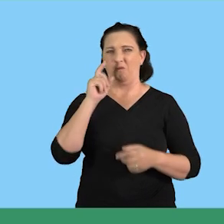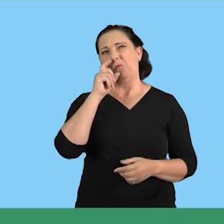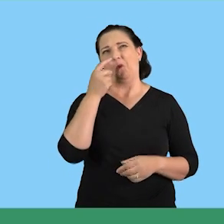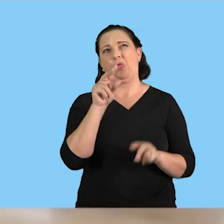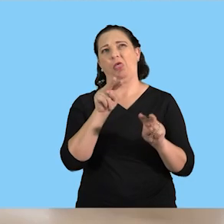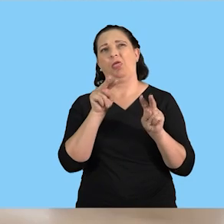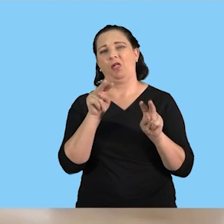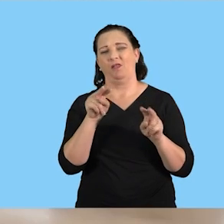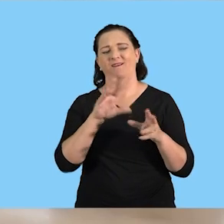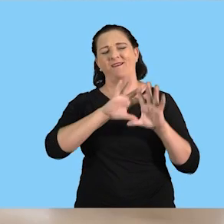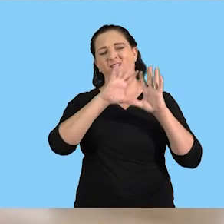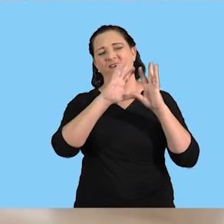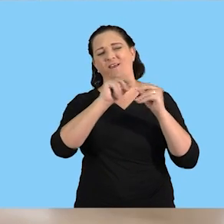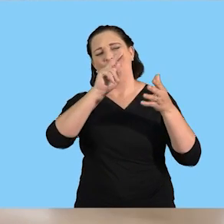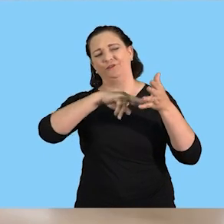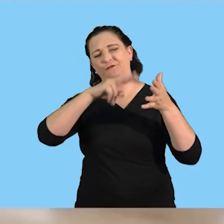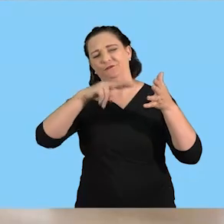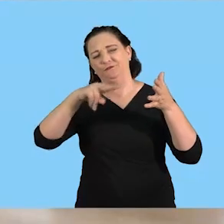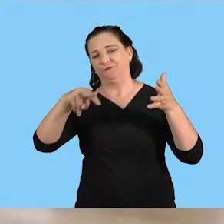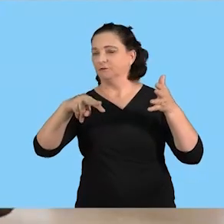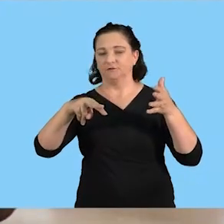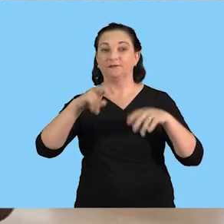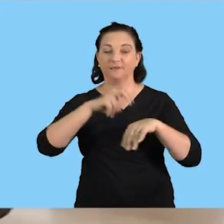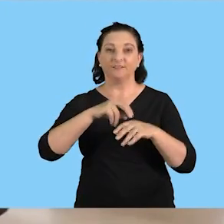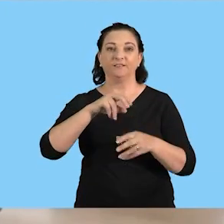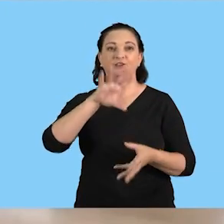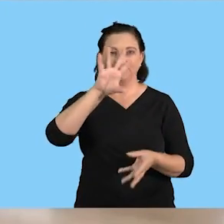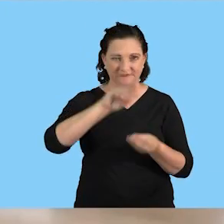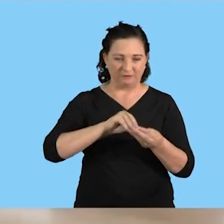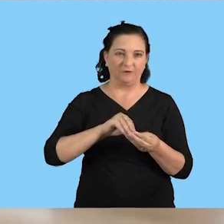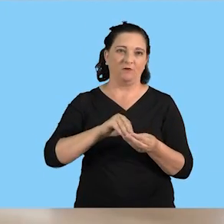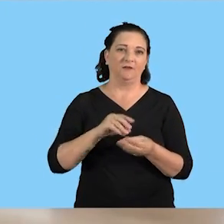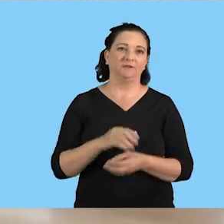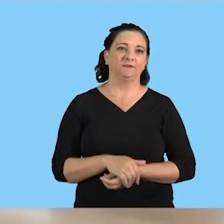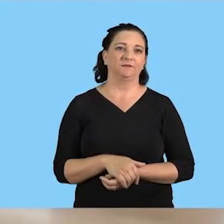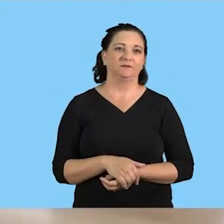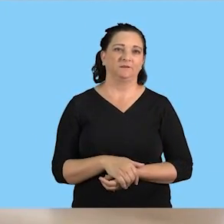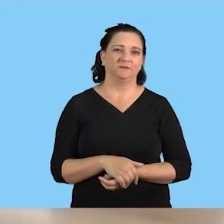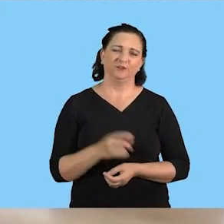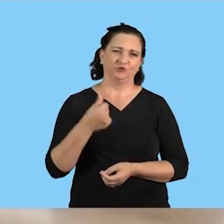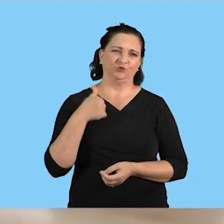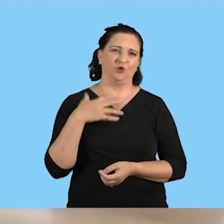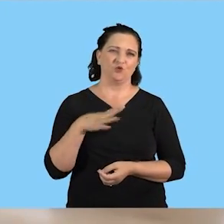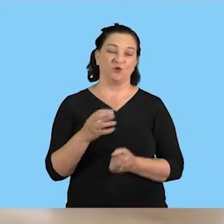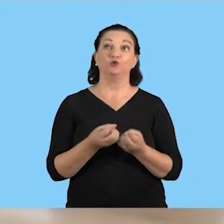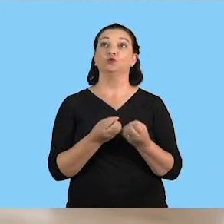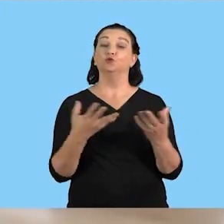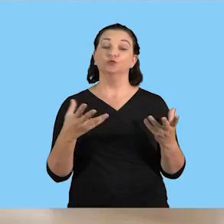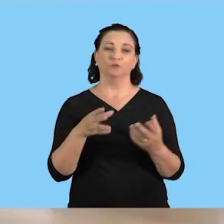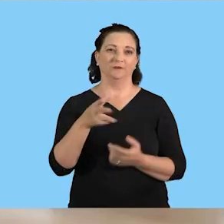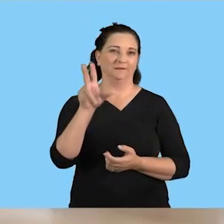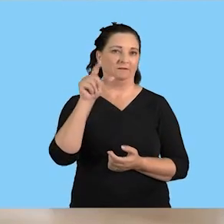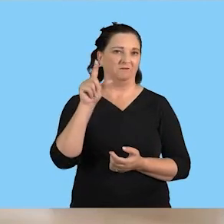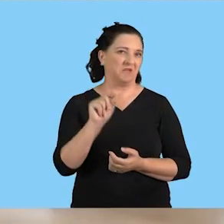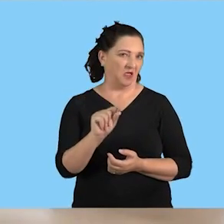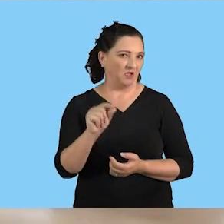audience so that you're wanting them to read everything on the slide and you make the slides to be very cluttered with information. You don't do that. That can